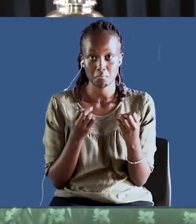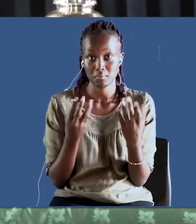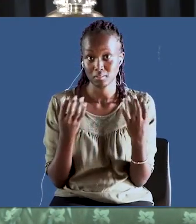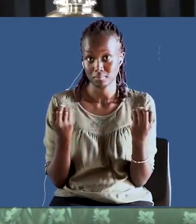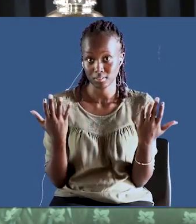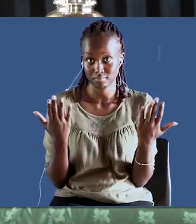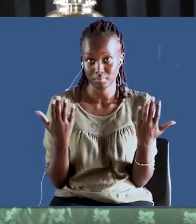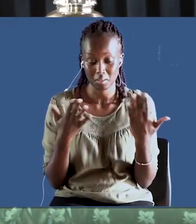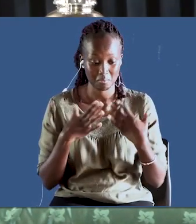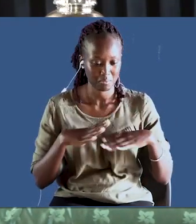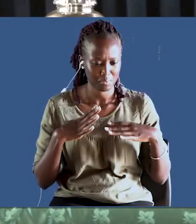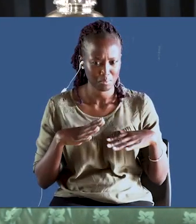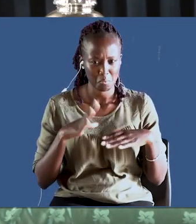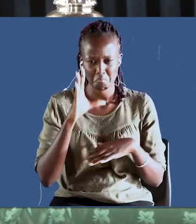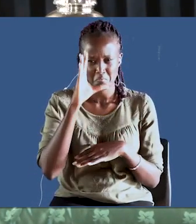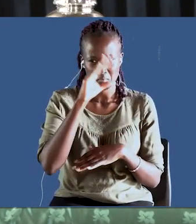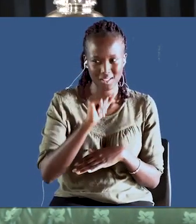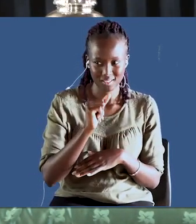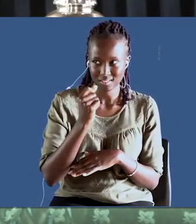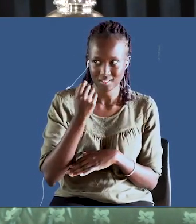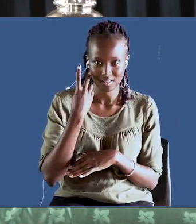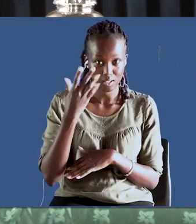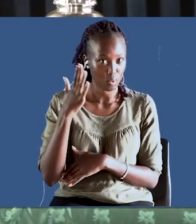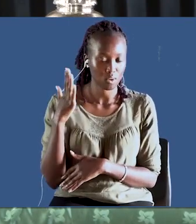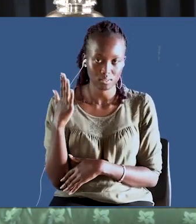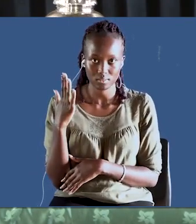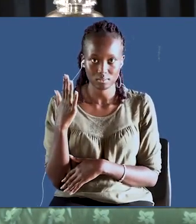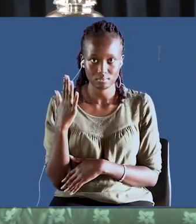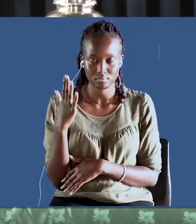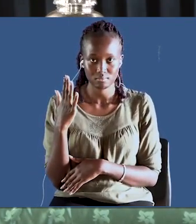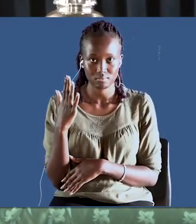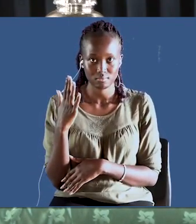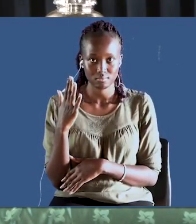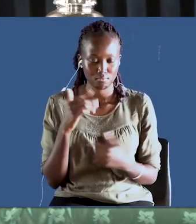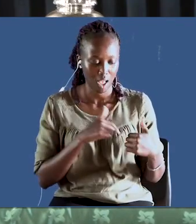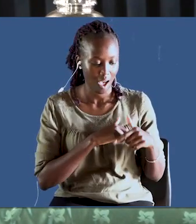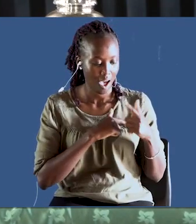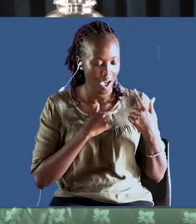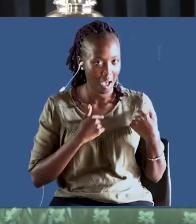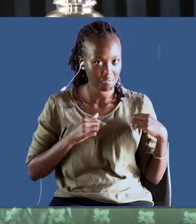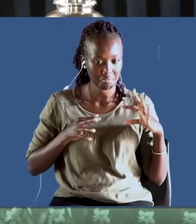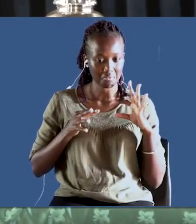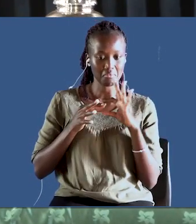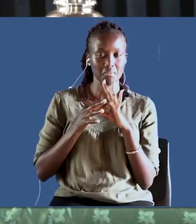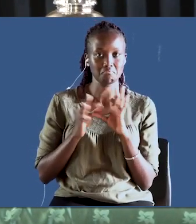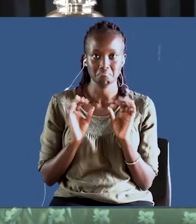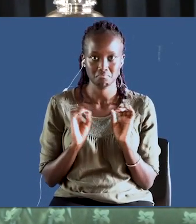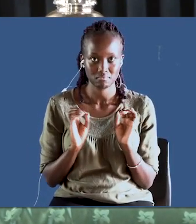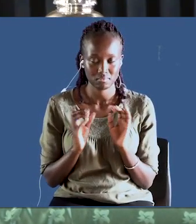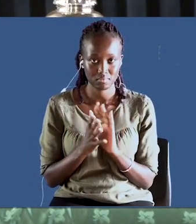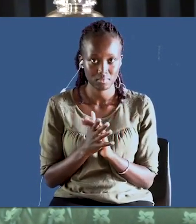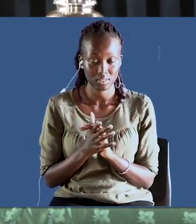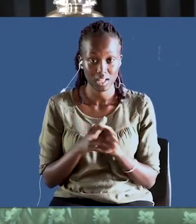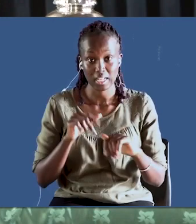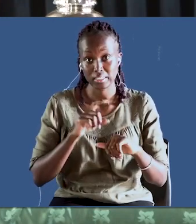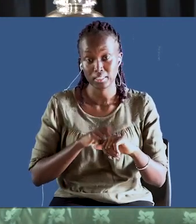as a people, we fail to see God, especially from a heart-to-heart connection. And